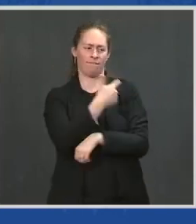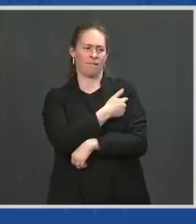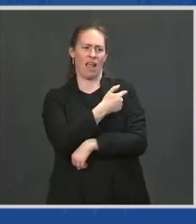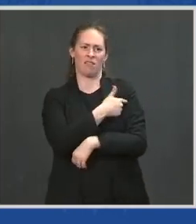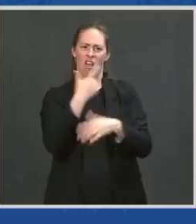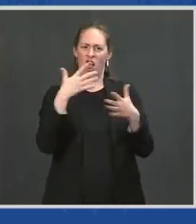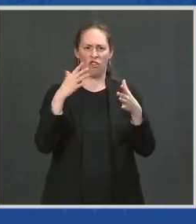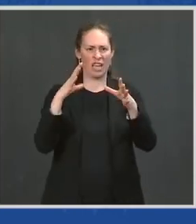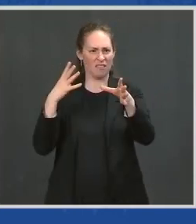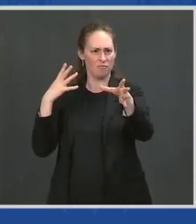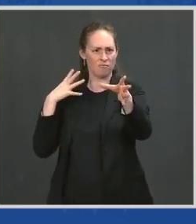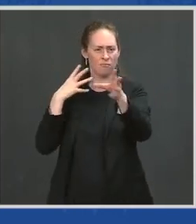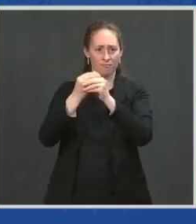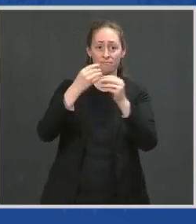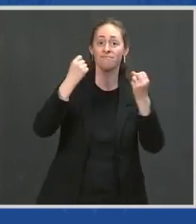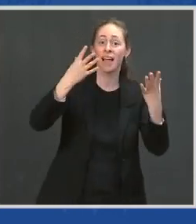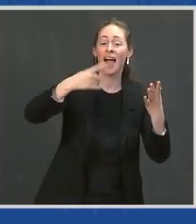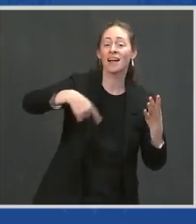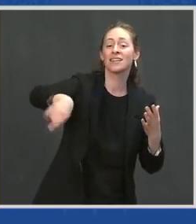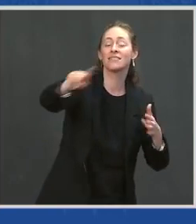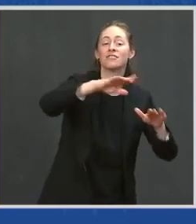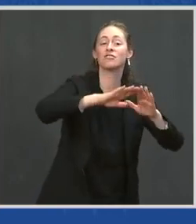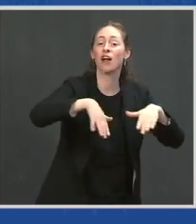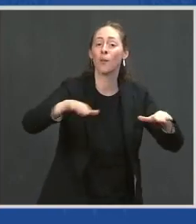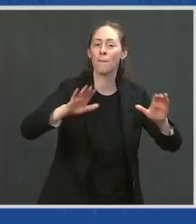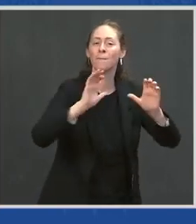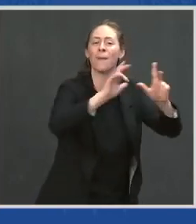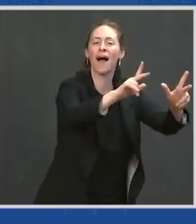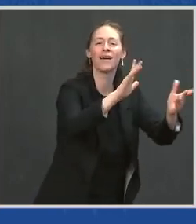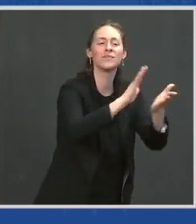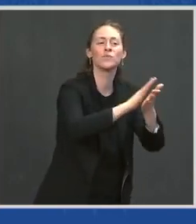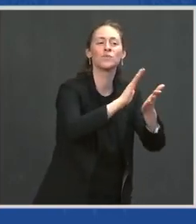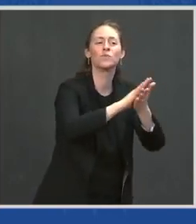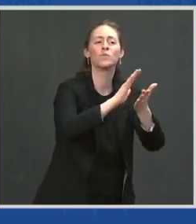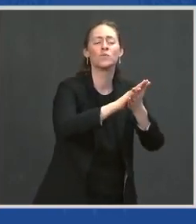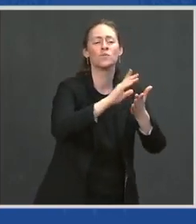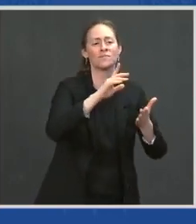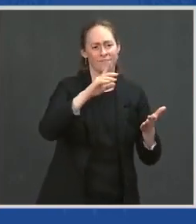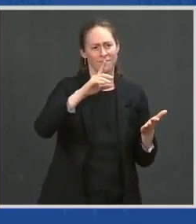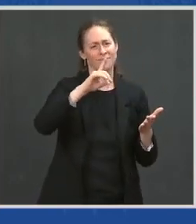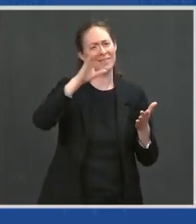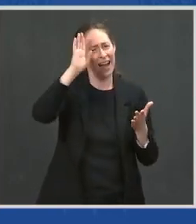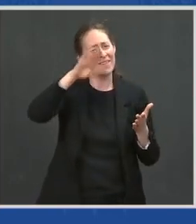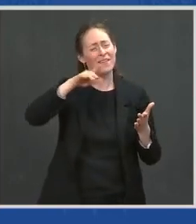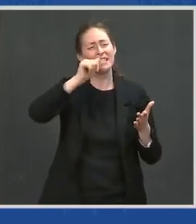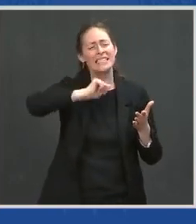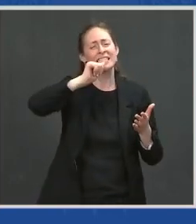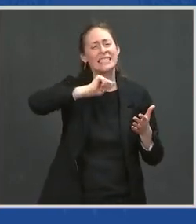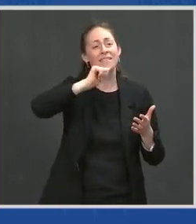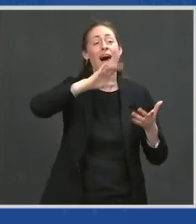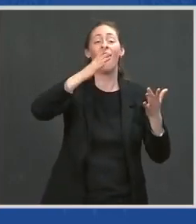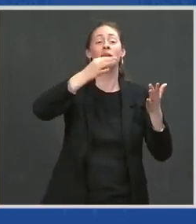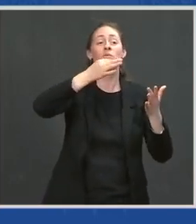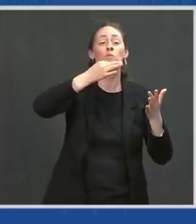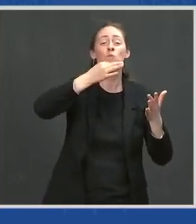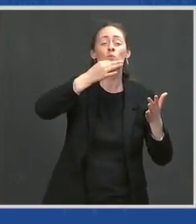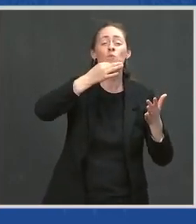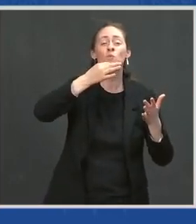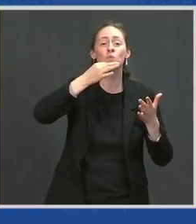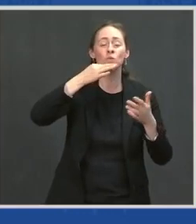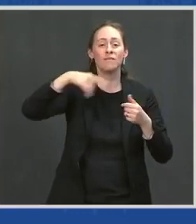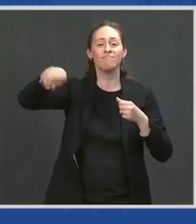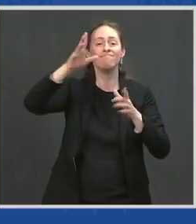in school, and after a long and painful year, more grandparents are able to hug their grandkids again. It's great